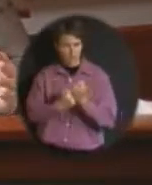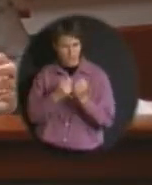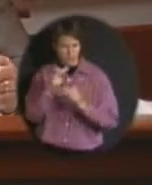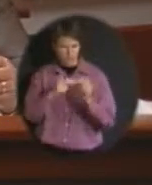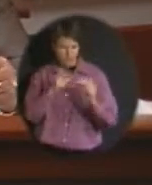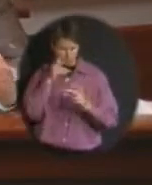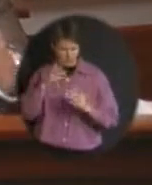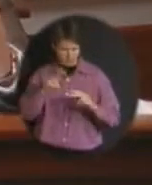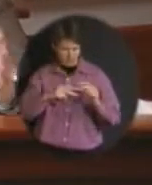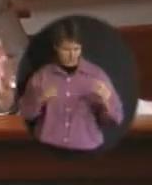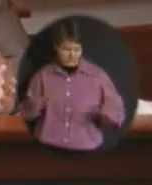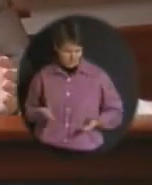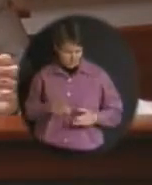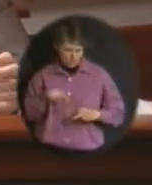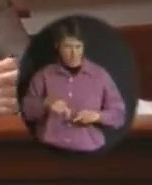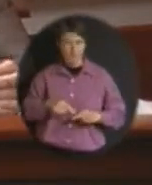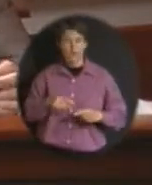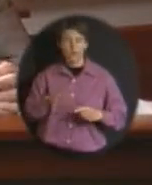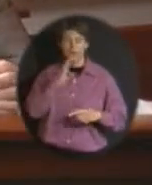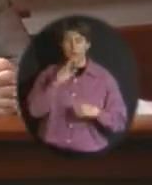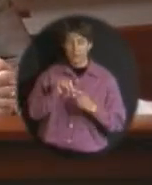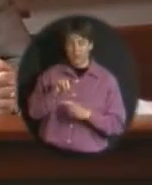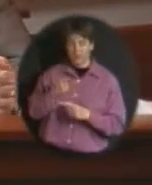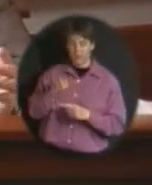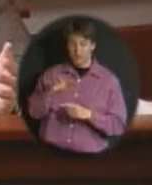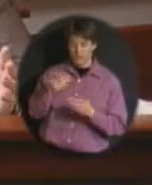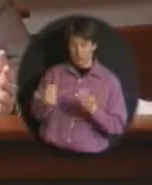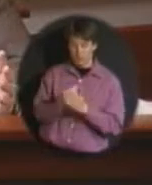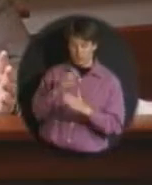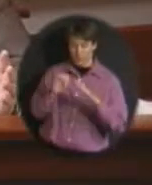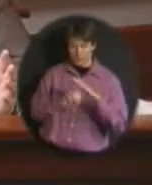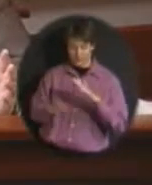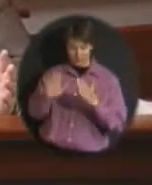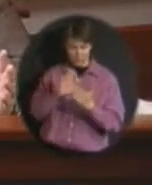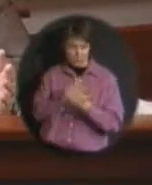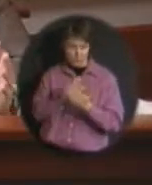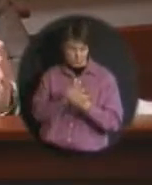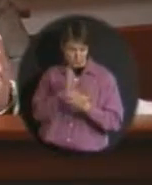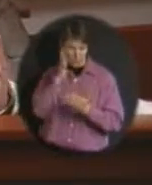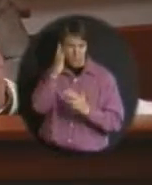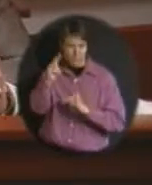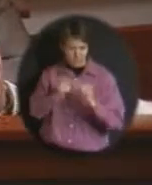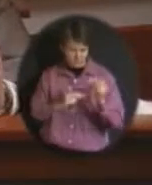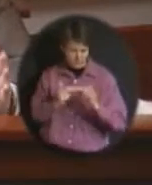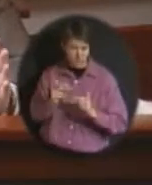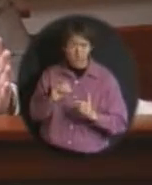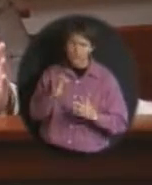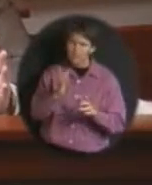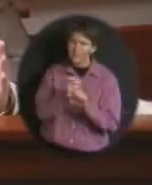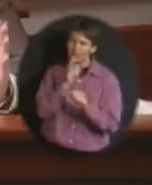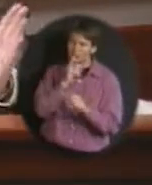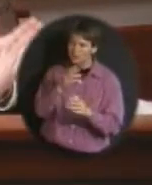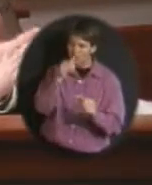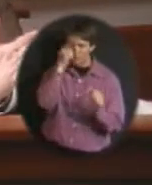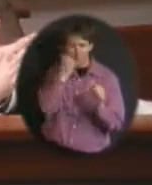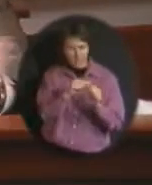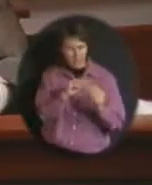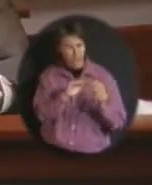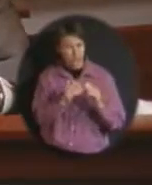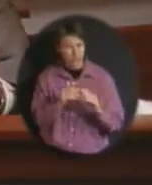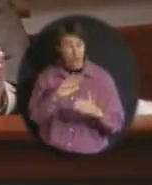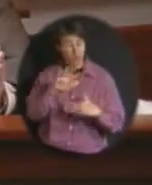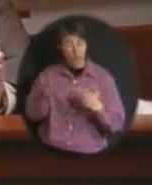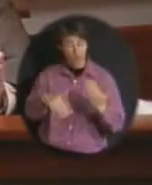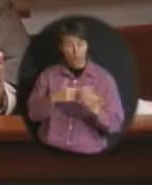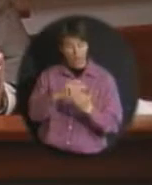this campus. We talk a little bit about the 35th Elementary that's to be built in our district. And I just want to make sure that we remind our community that all of these